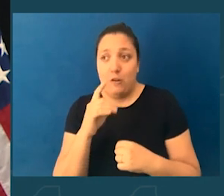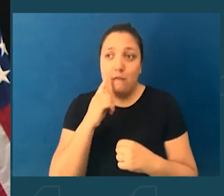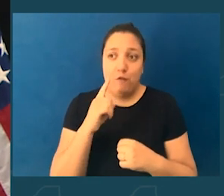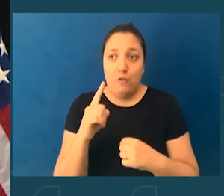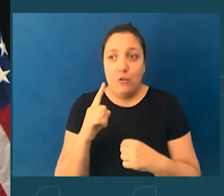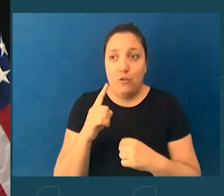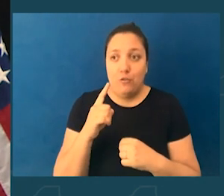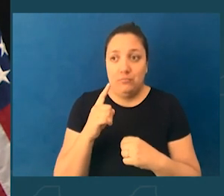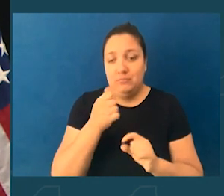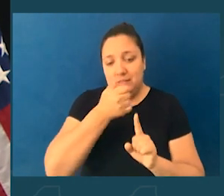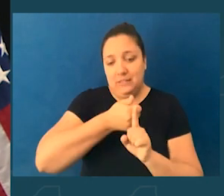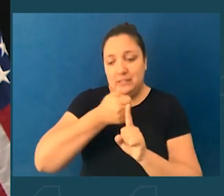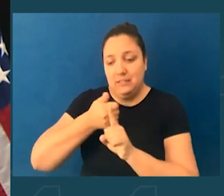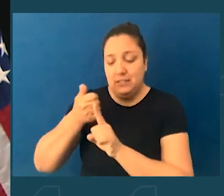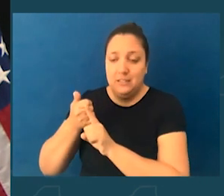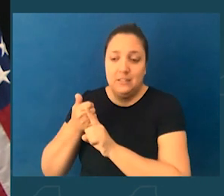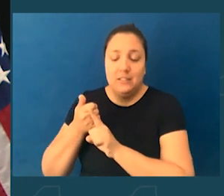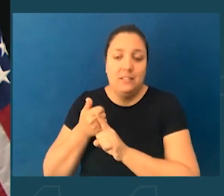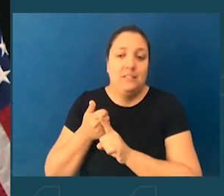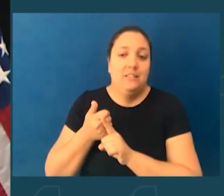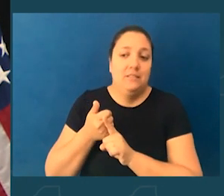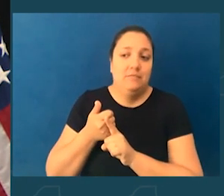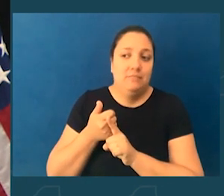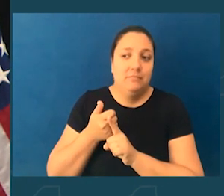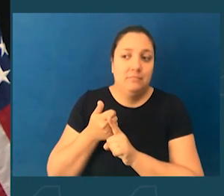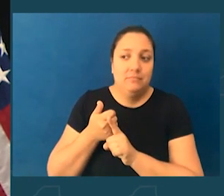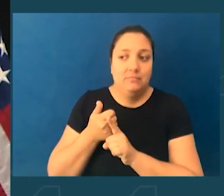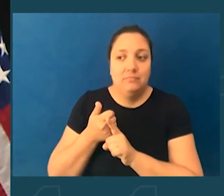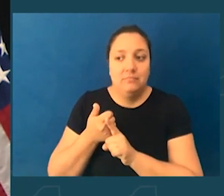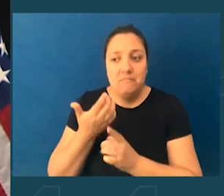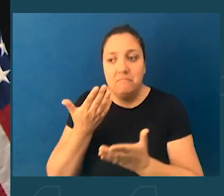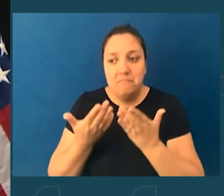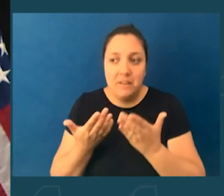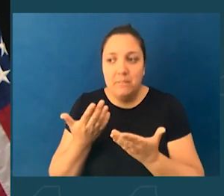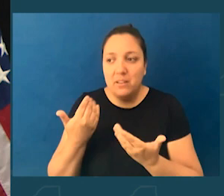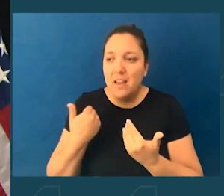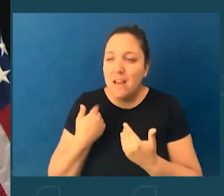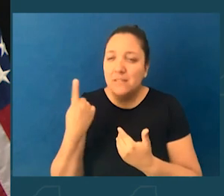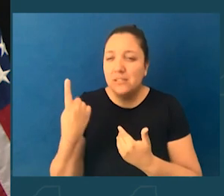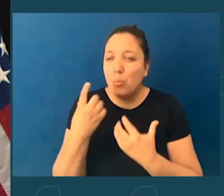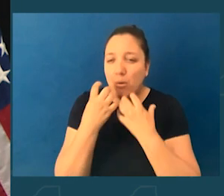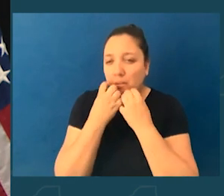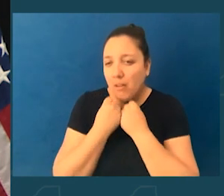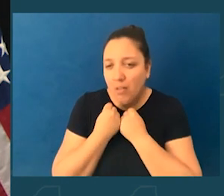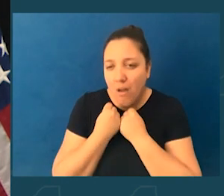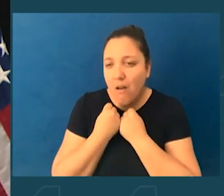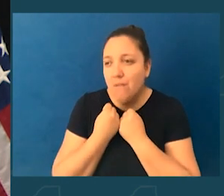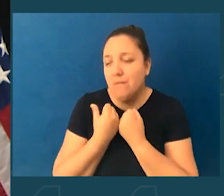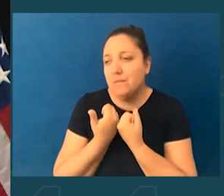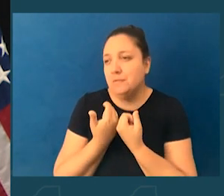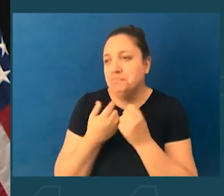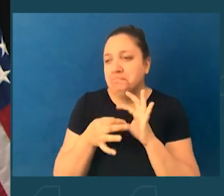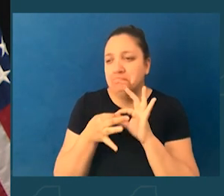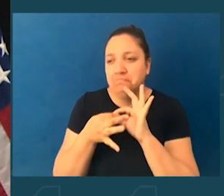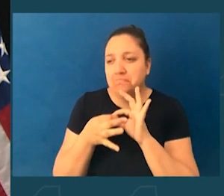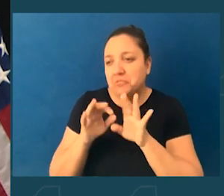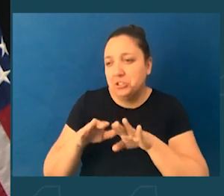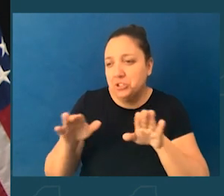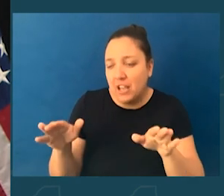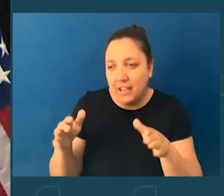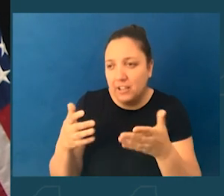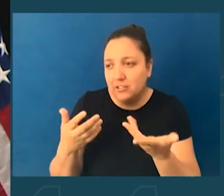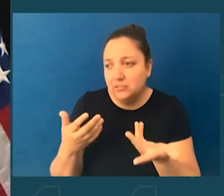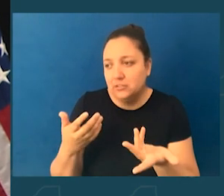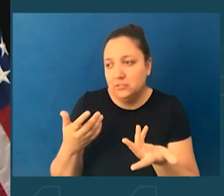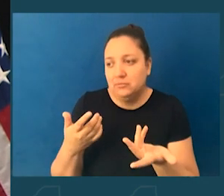families across our state, across our region, who have a loved one, a child, struggling with mental health issues. Thank you, Governor Hochul, for your